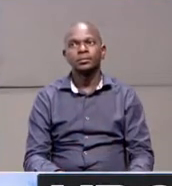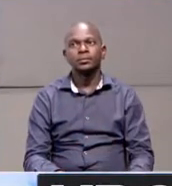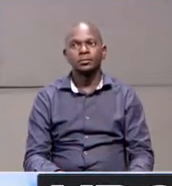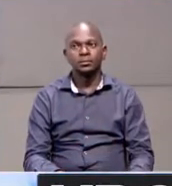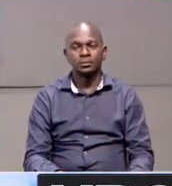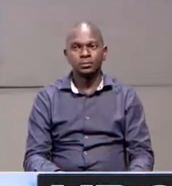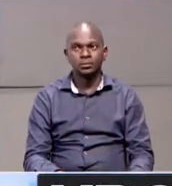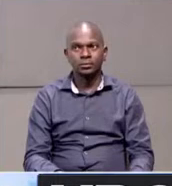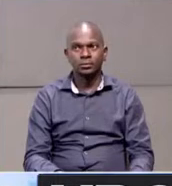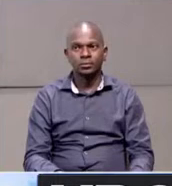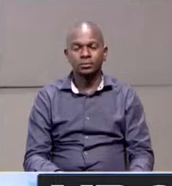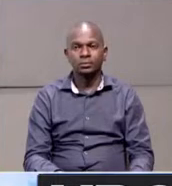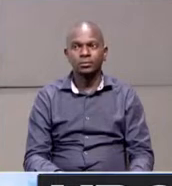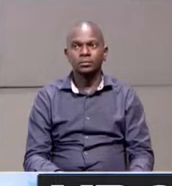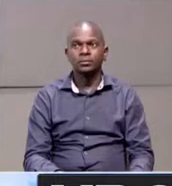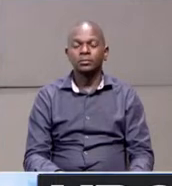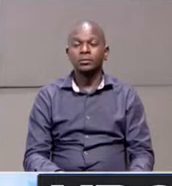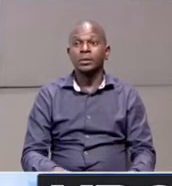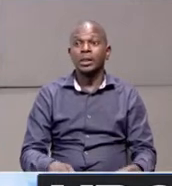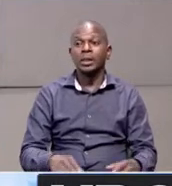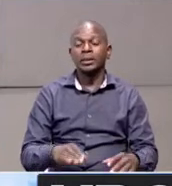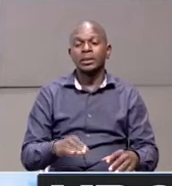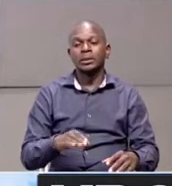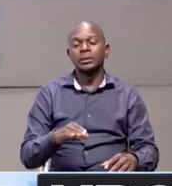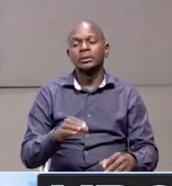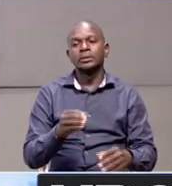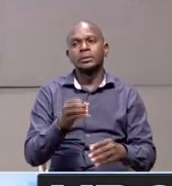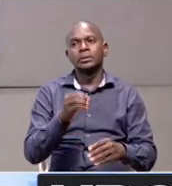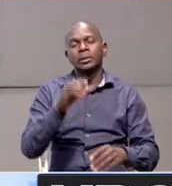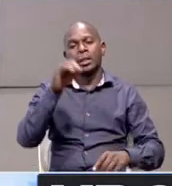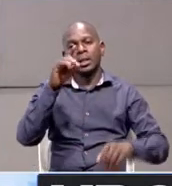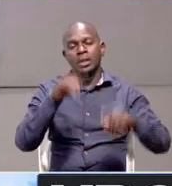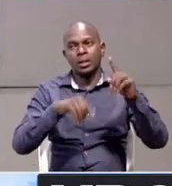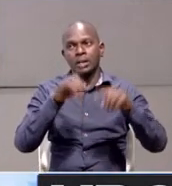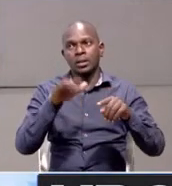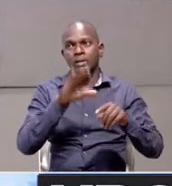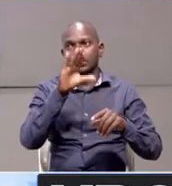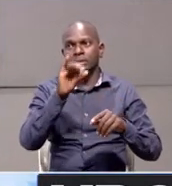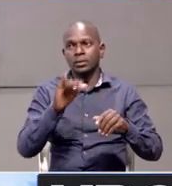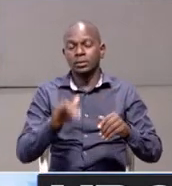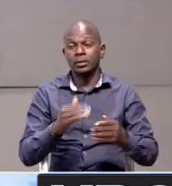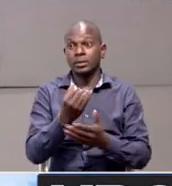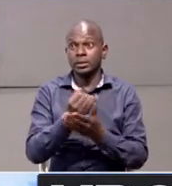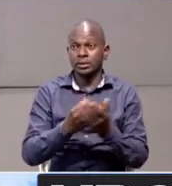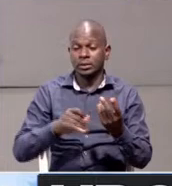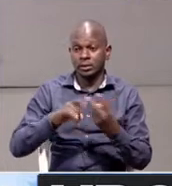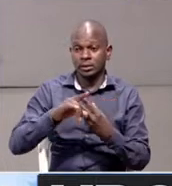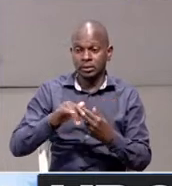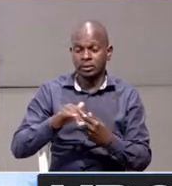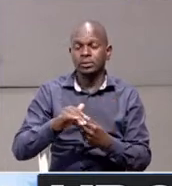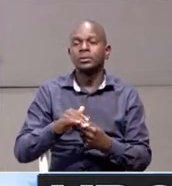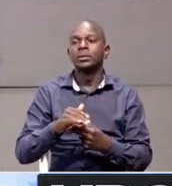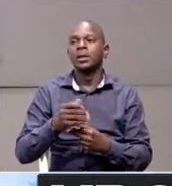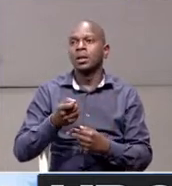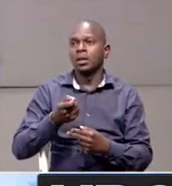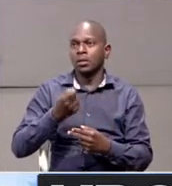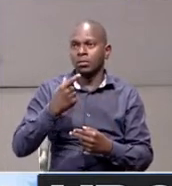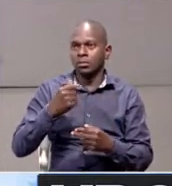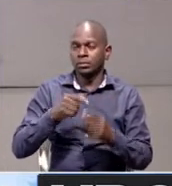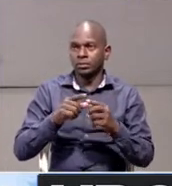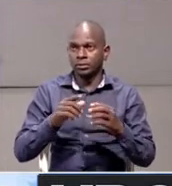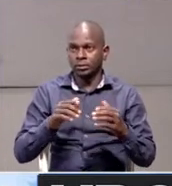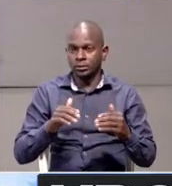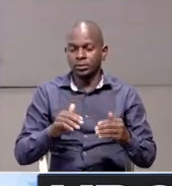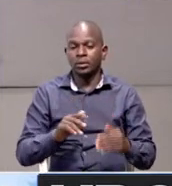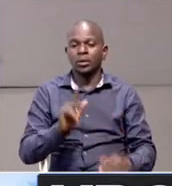In more stories, the prevalence of HIV and AIDS, tuberculosis and other communicable diseases among the residents of Kimi Island in